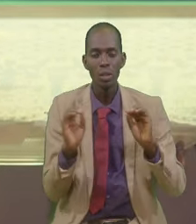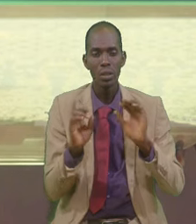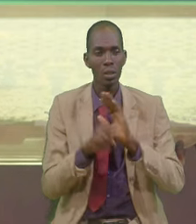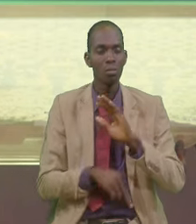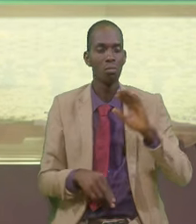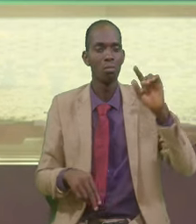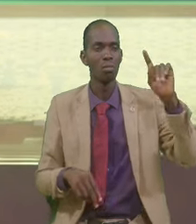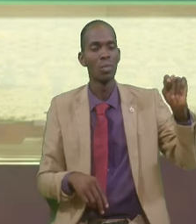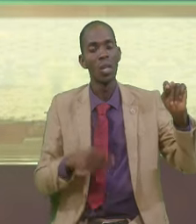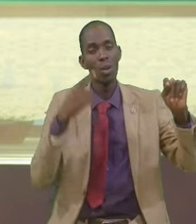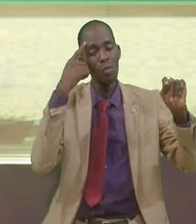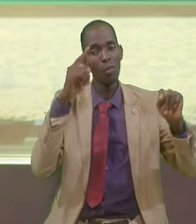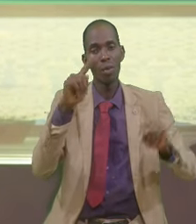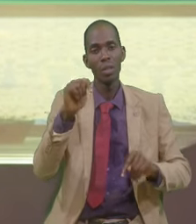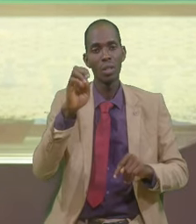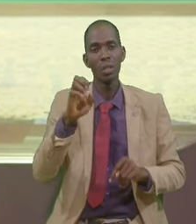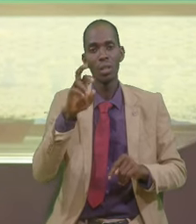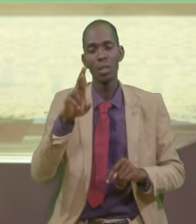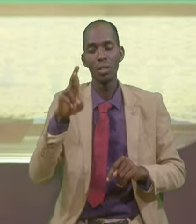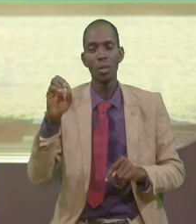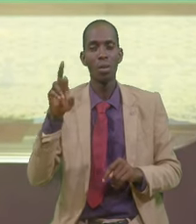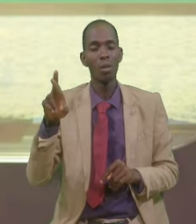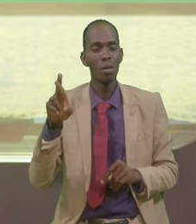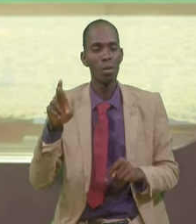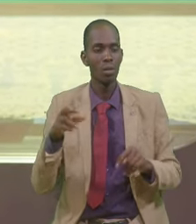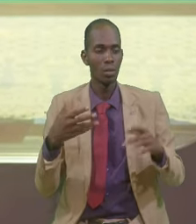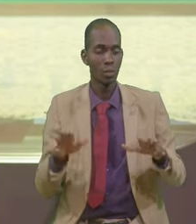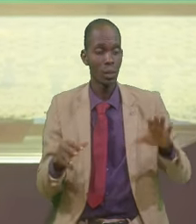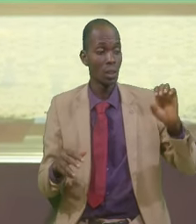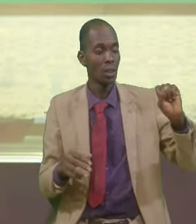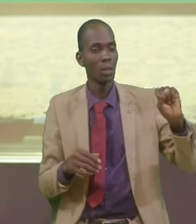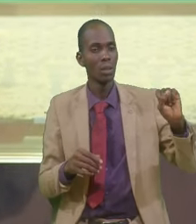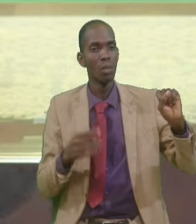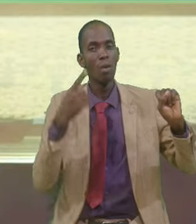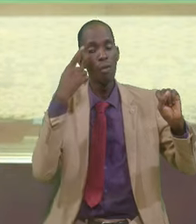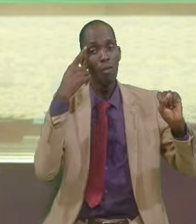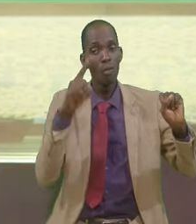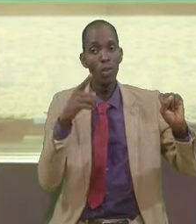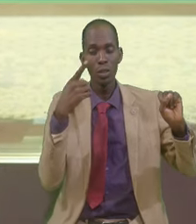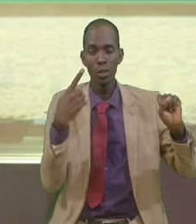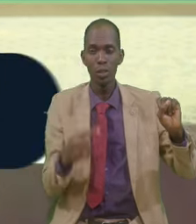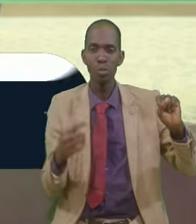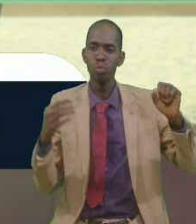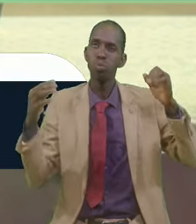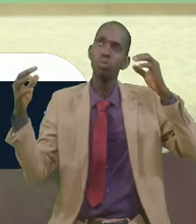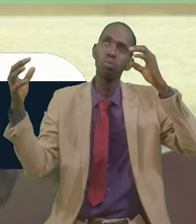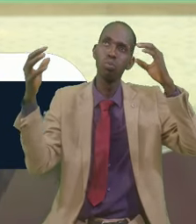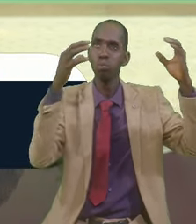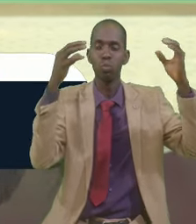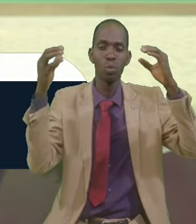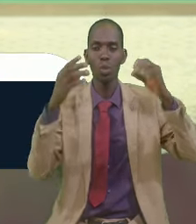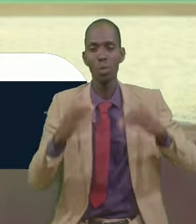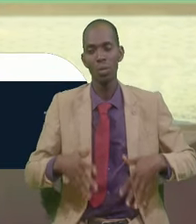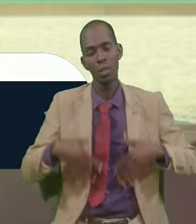T for terror, S for the storm. Storms of life hinder